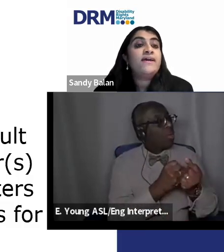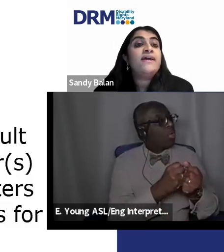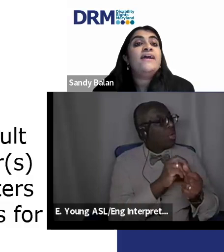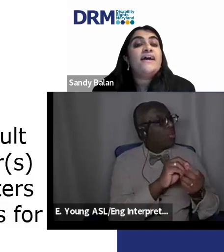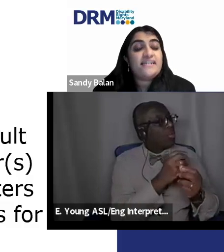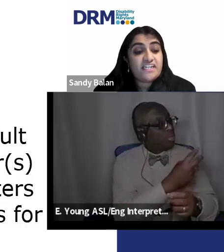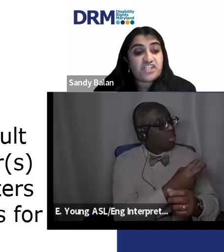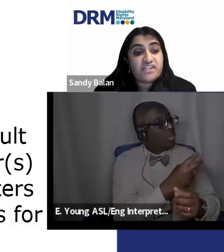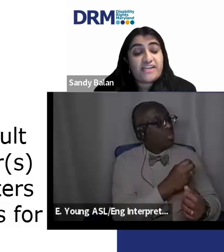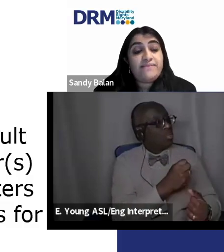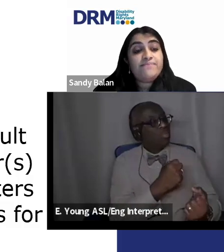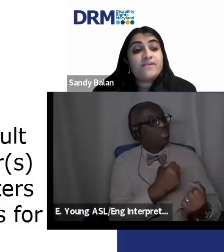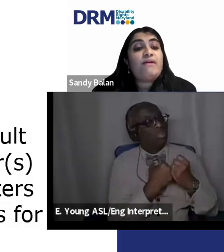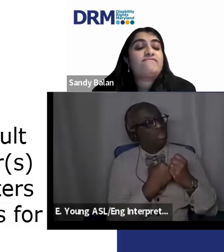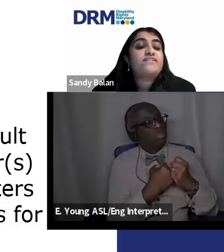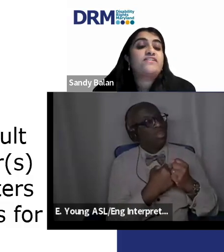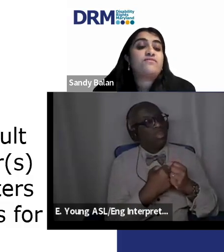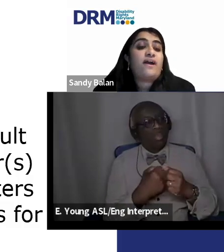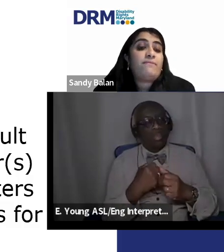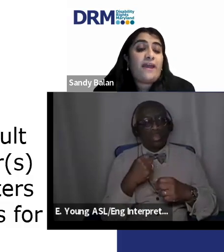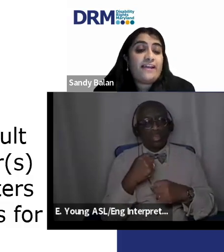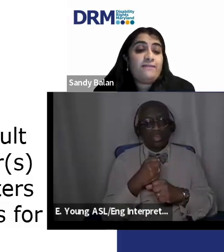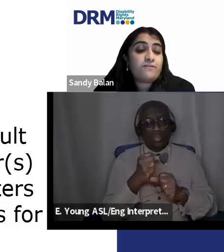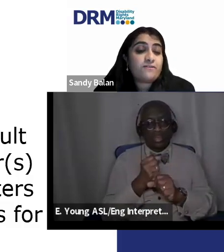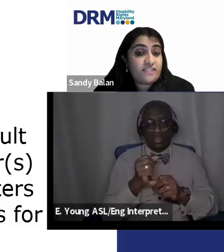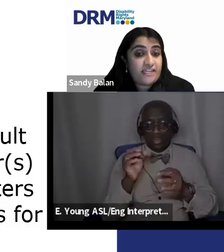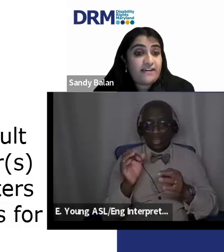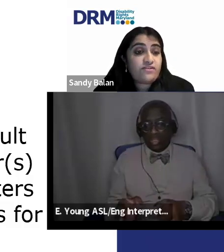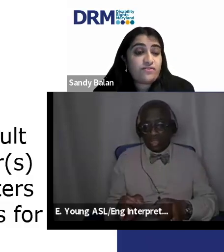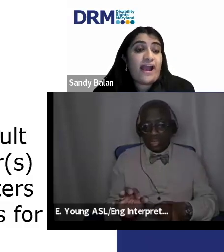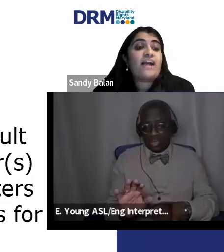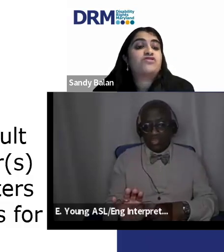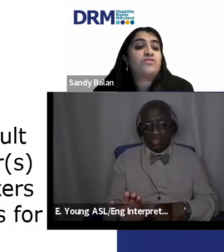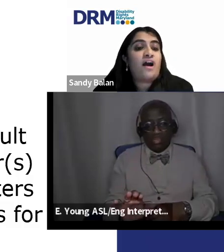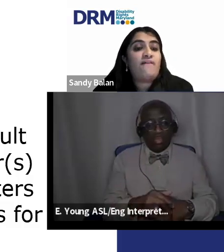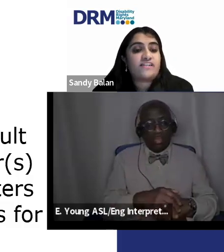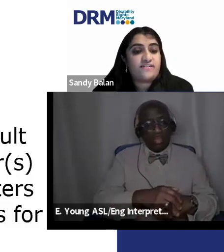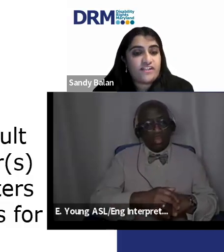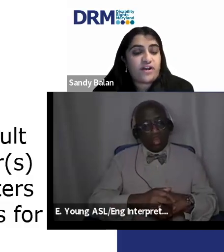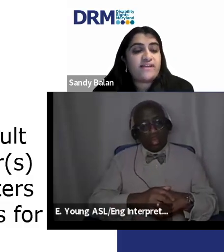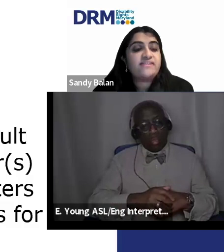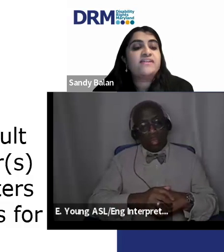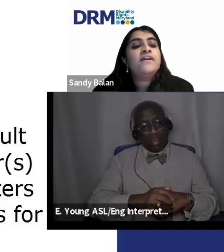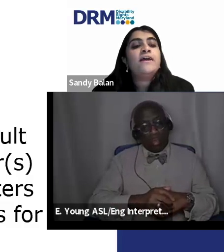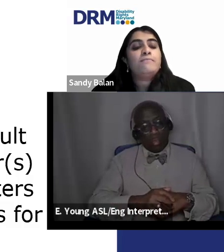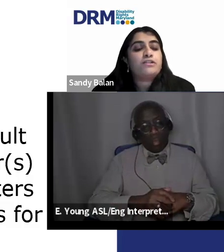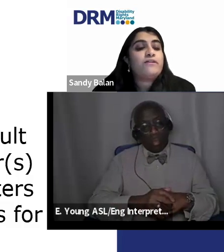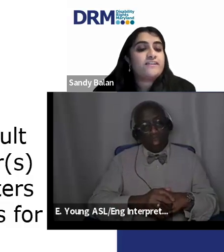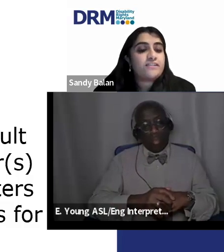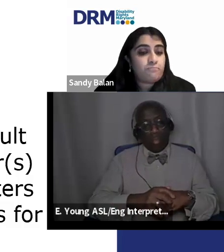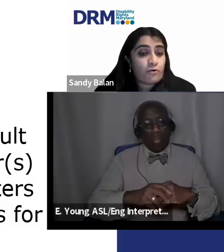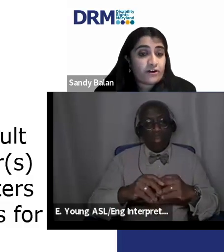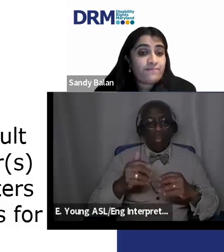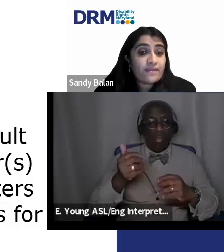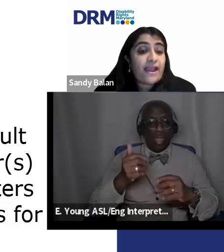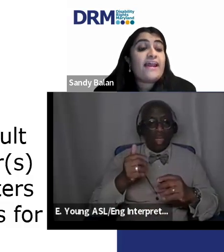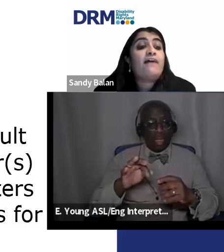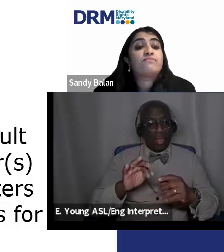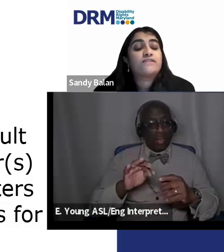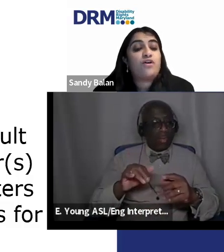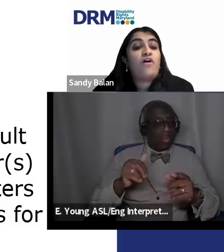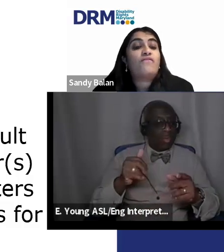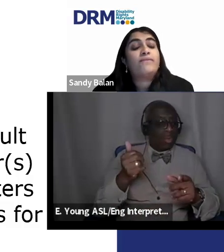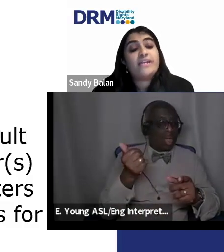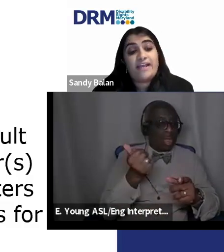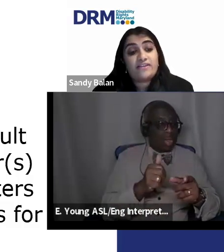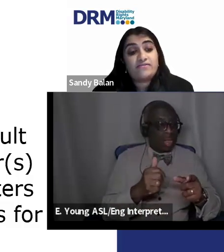process. Additionally, you have to describe any perceived or actual conflict of interest between the supporter and